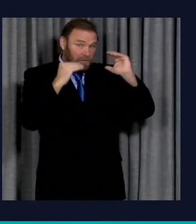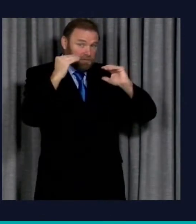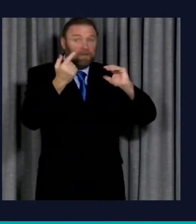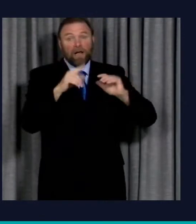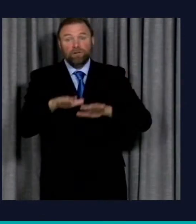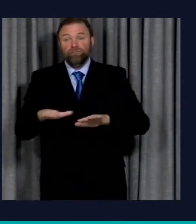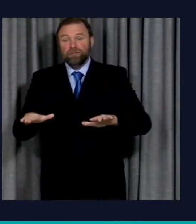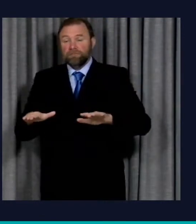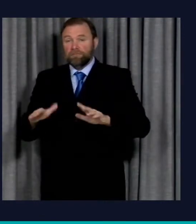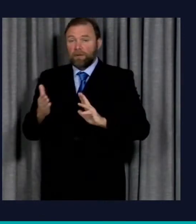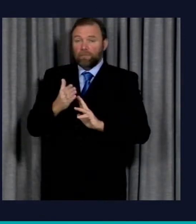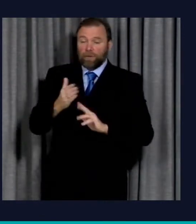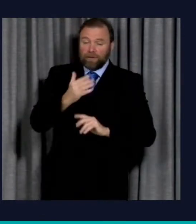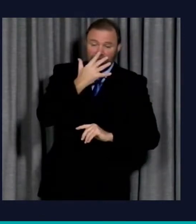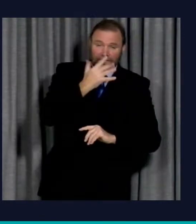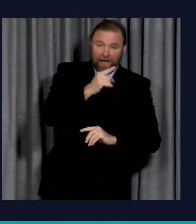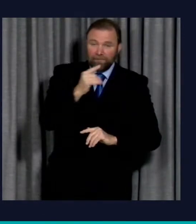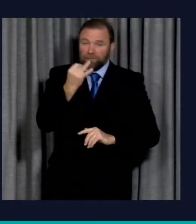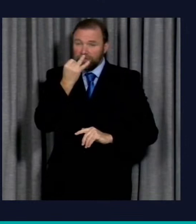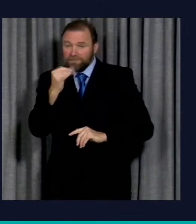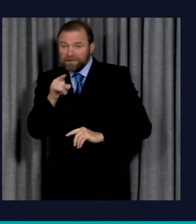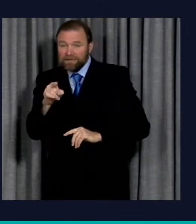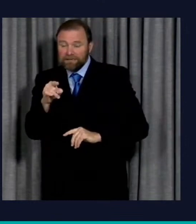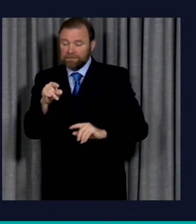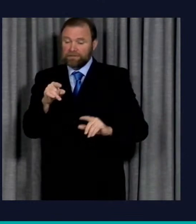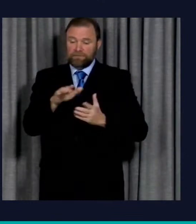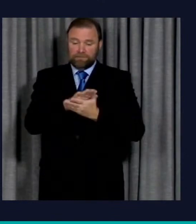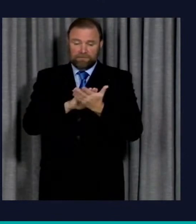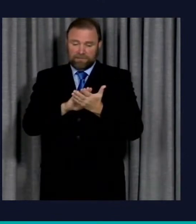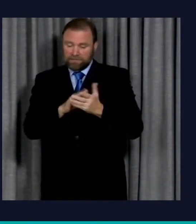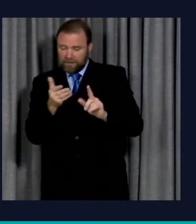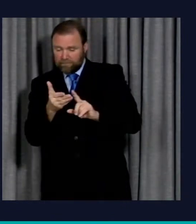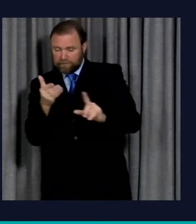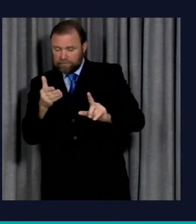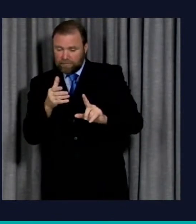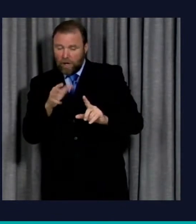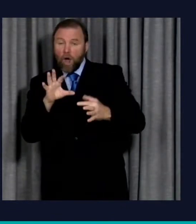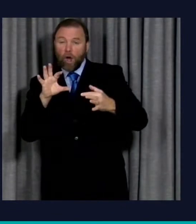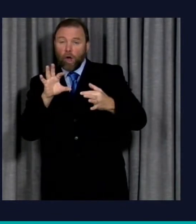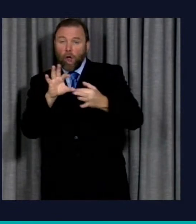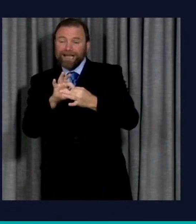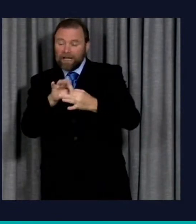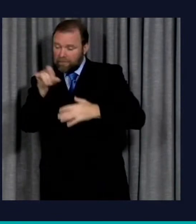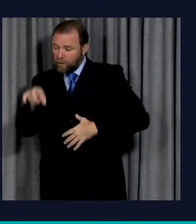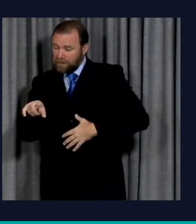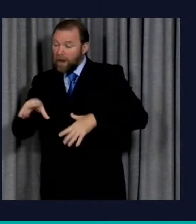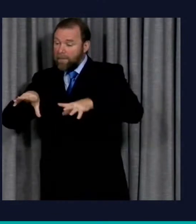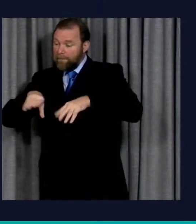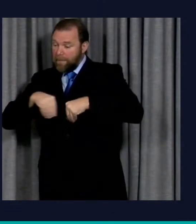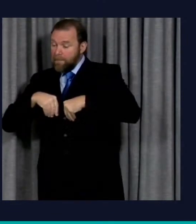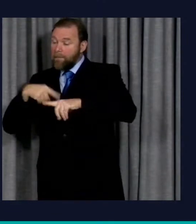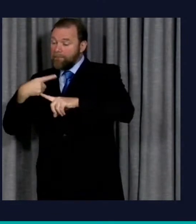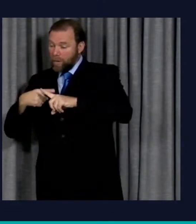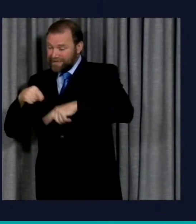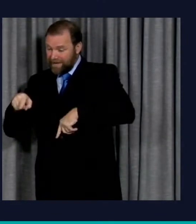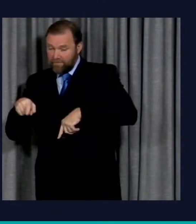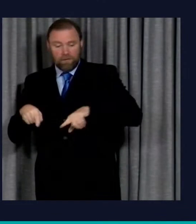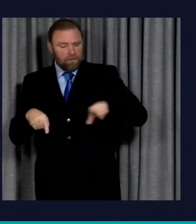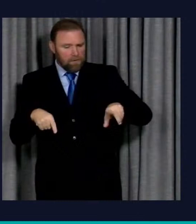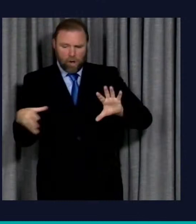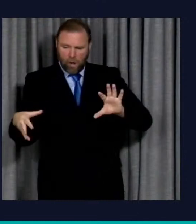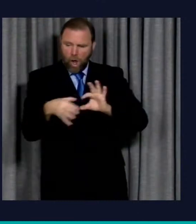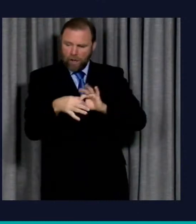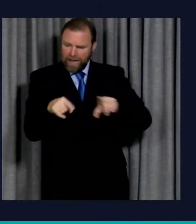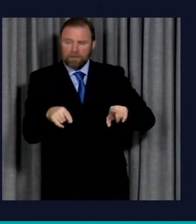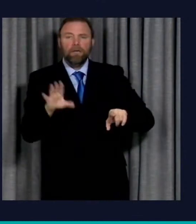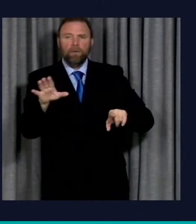and 17 who are identified as contacts of someone who has tested positive for coronavirus will now be